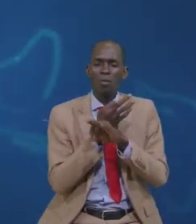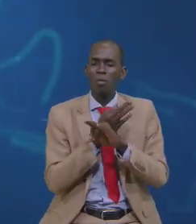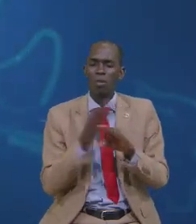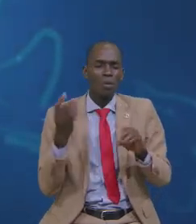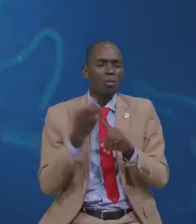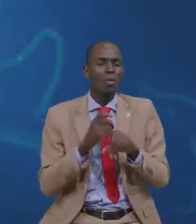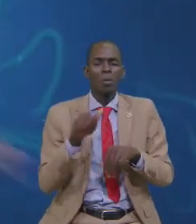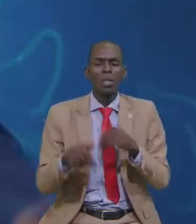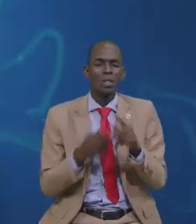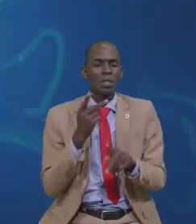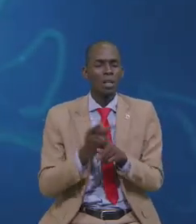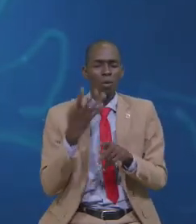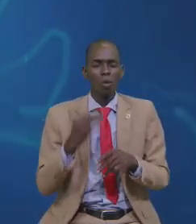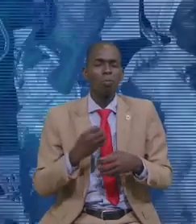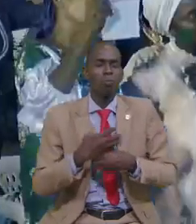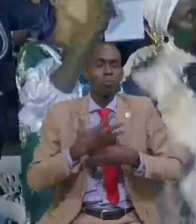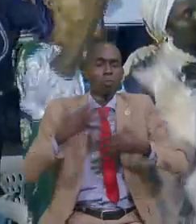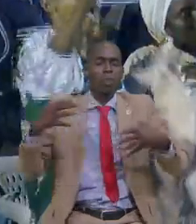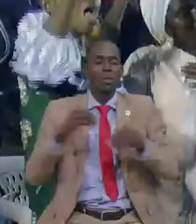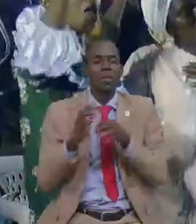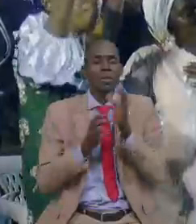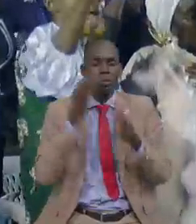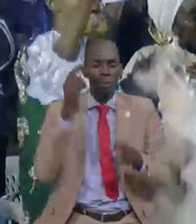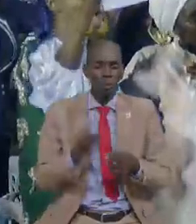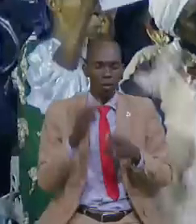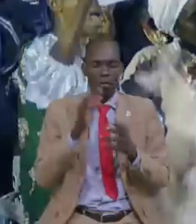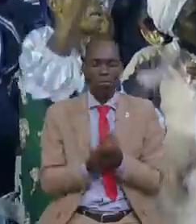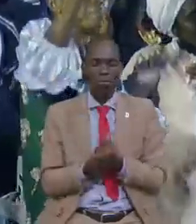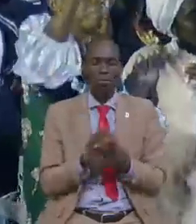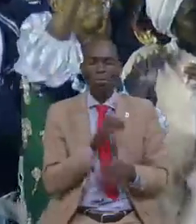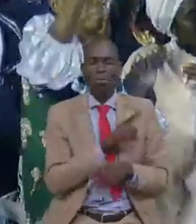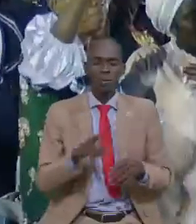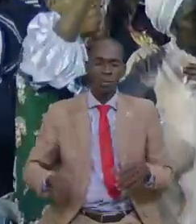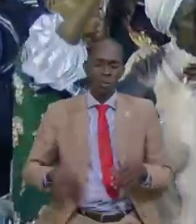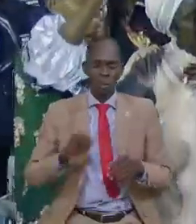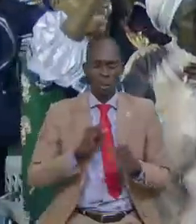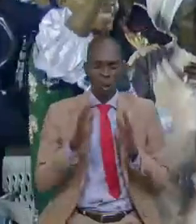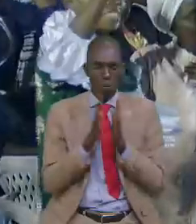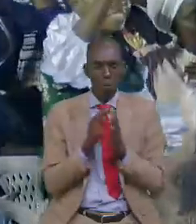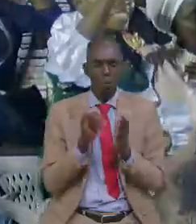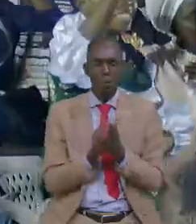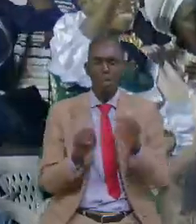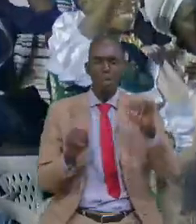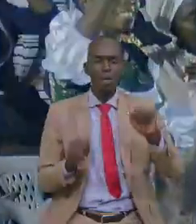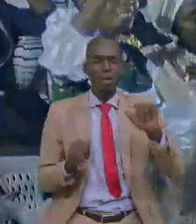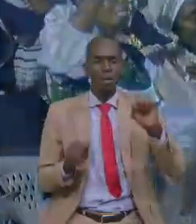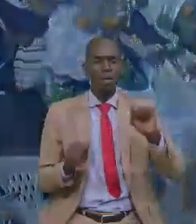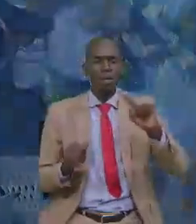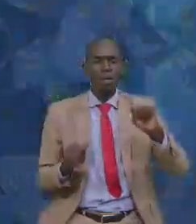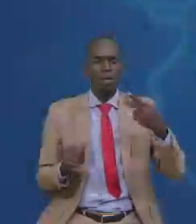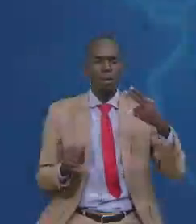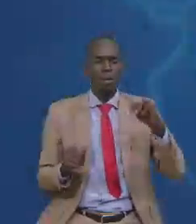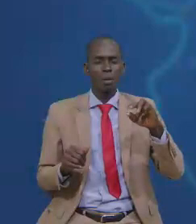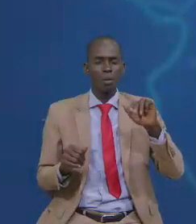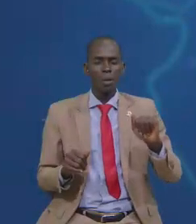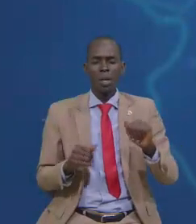of swelling in Jesus' name. Lord, I pray that asthma, having difficulty to breathe, and